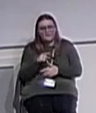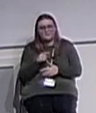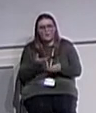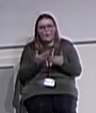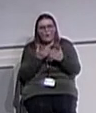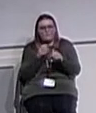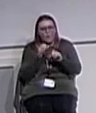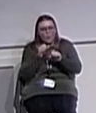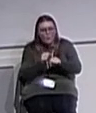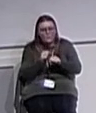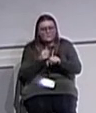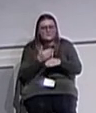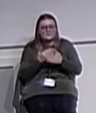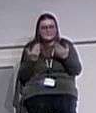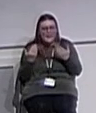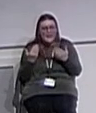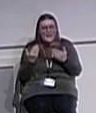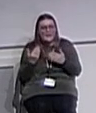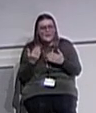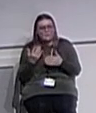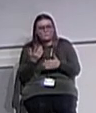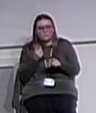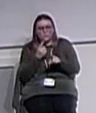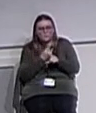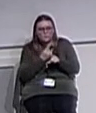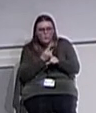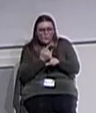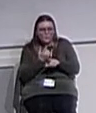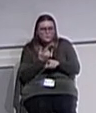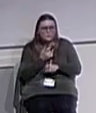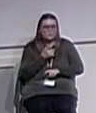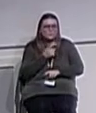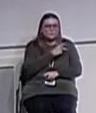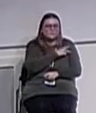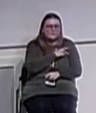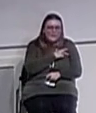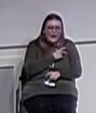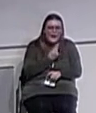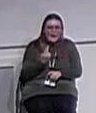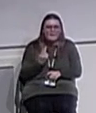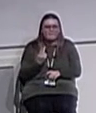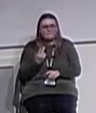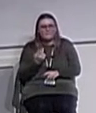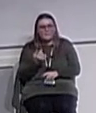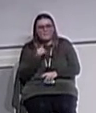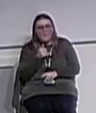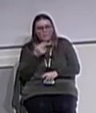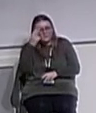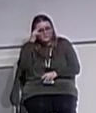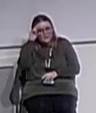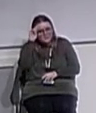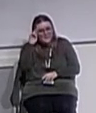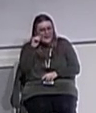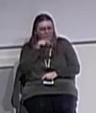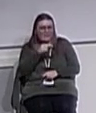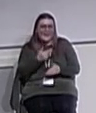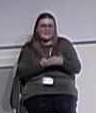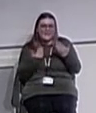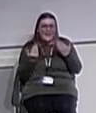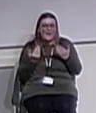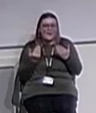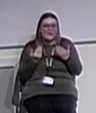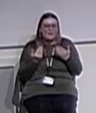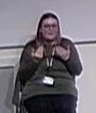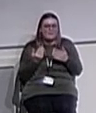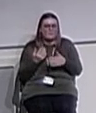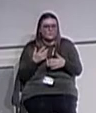conversation and say, well, you've given me an offer for biochemistry. Actually, I think I prefer to do medical biochemistry. And we could amend the what we've offered you